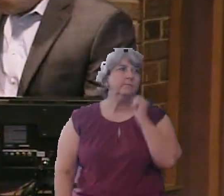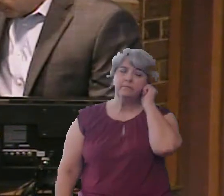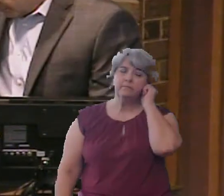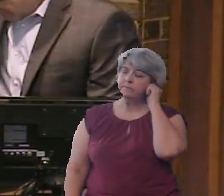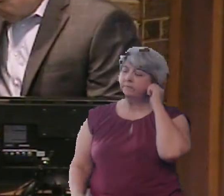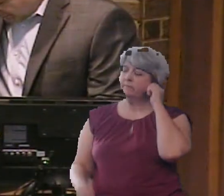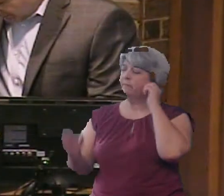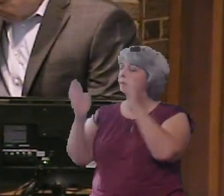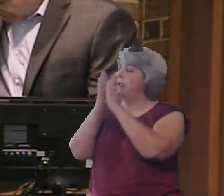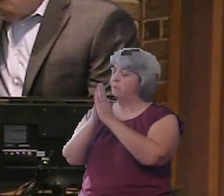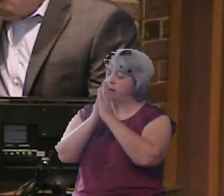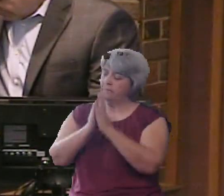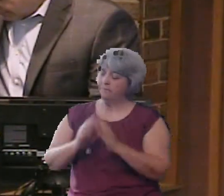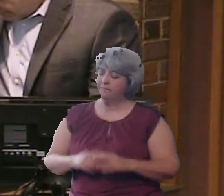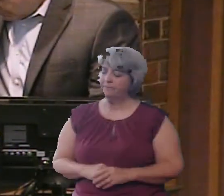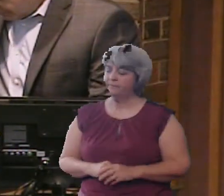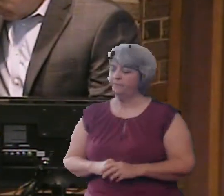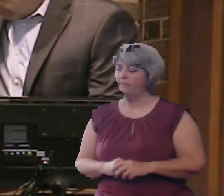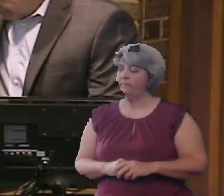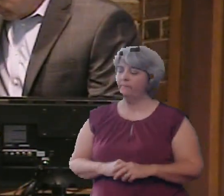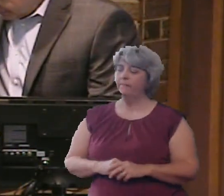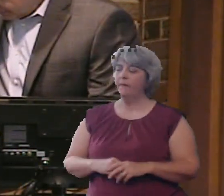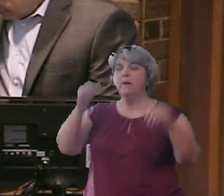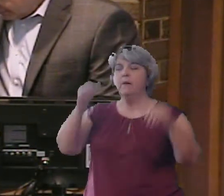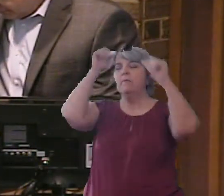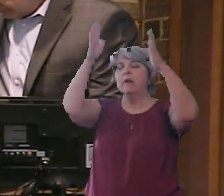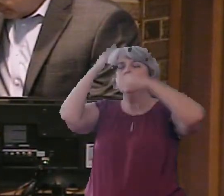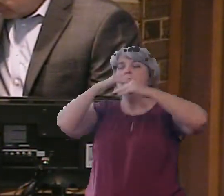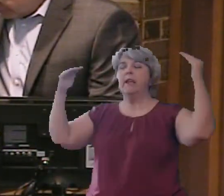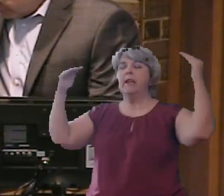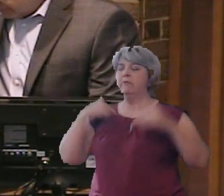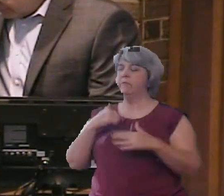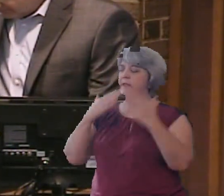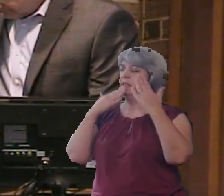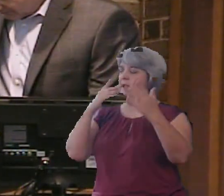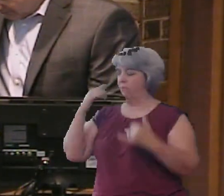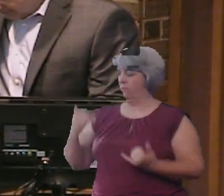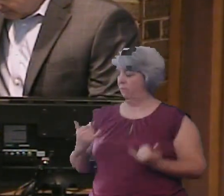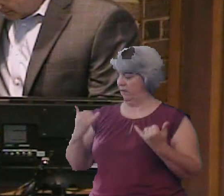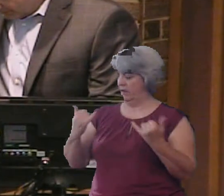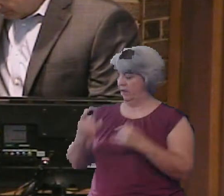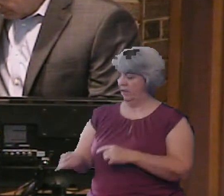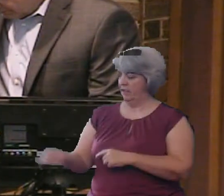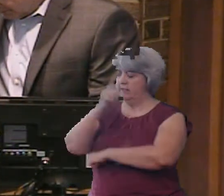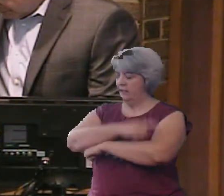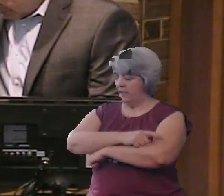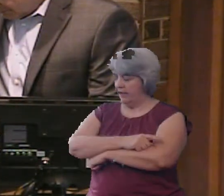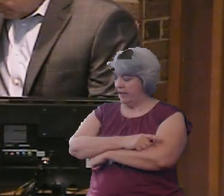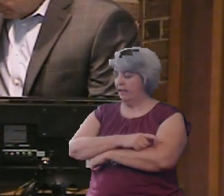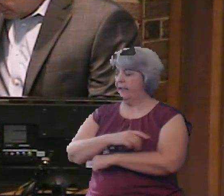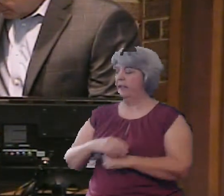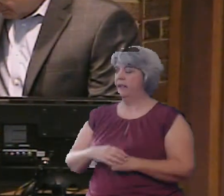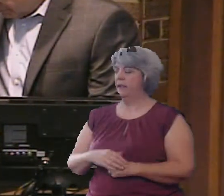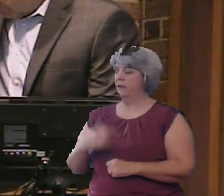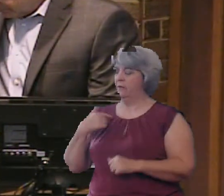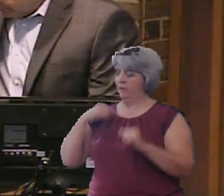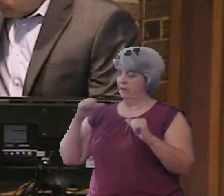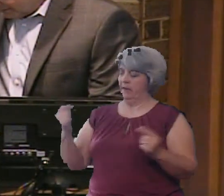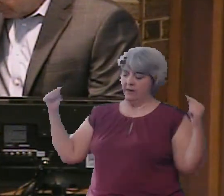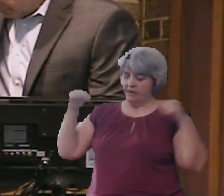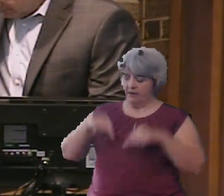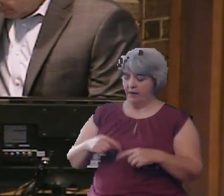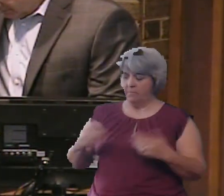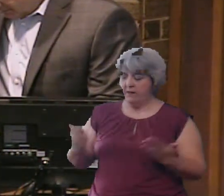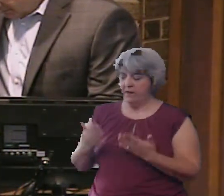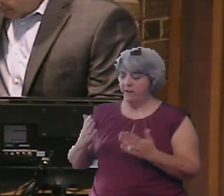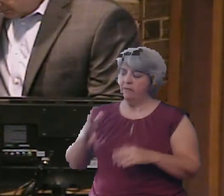Let us pray. Dear Heavenly Father, we come to you now to thank you for this day that you have given us and the opportunity we have to come here and hear another portion of thy